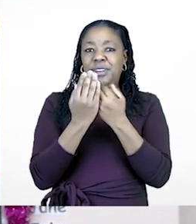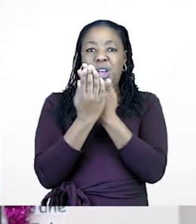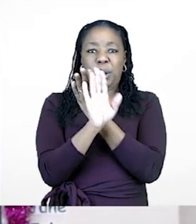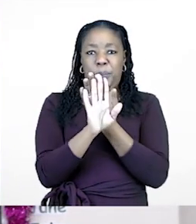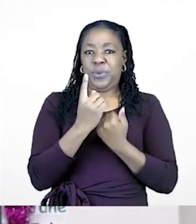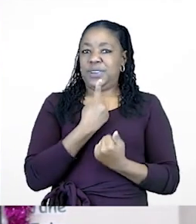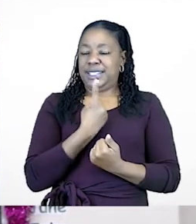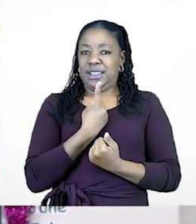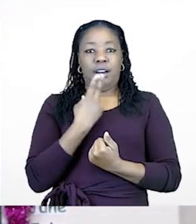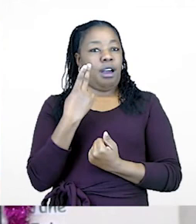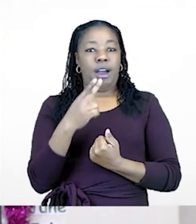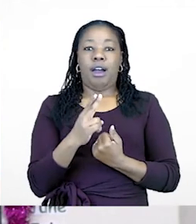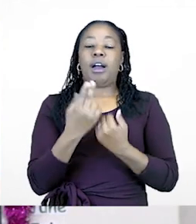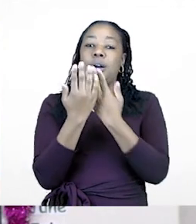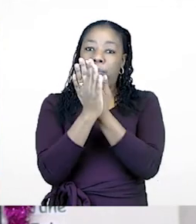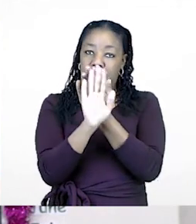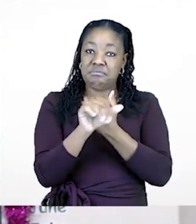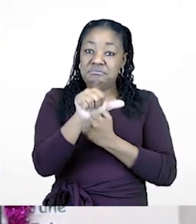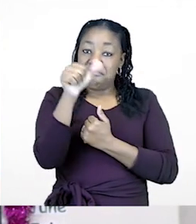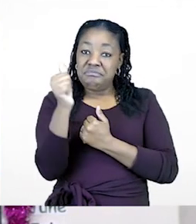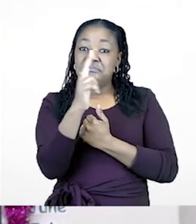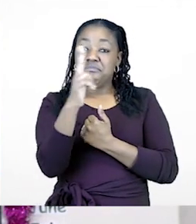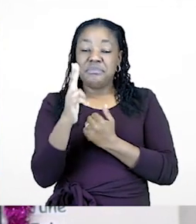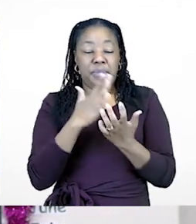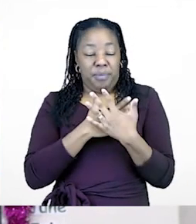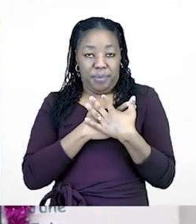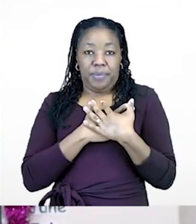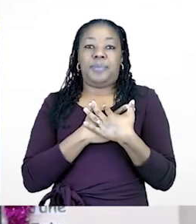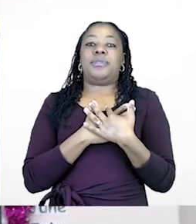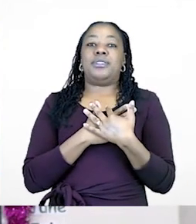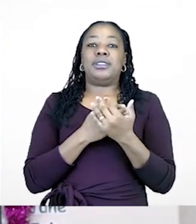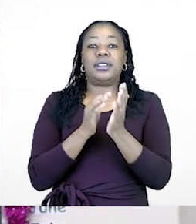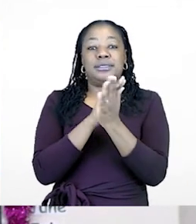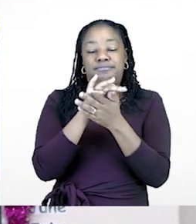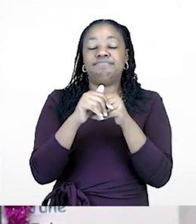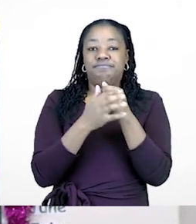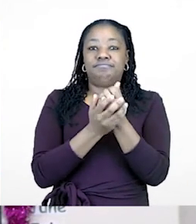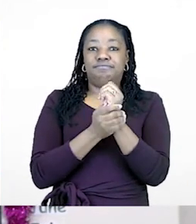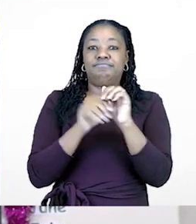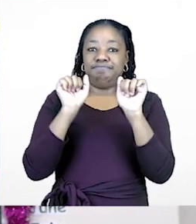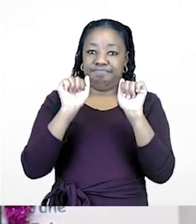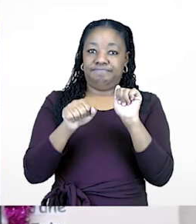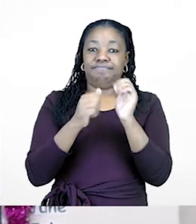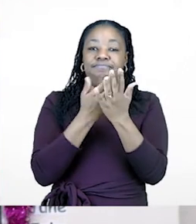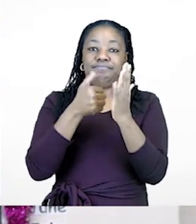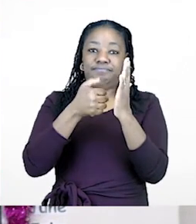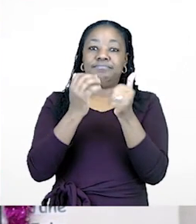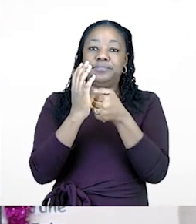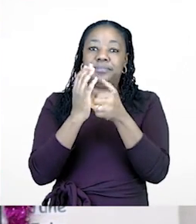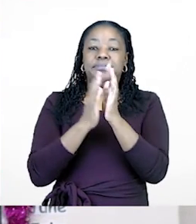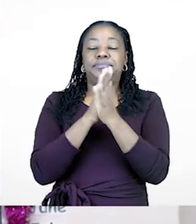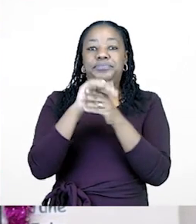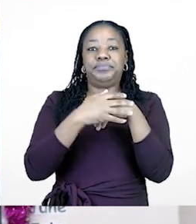people we love by making sure no germs go on our hands and on their hands as well. It's very important for you to dry